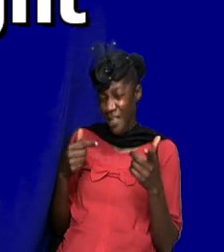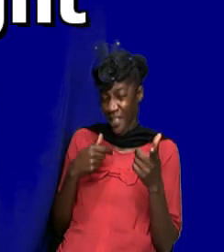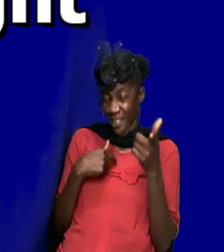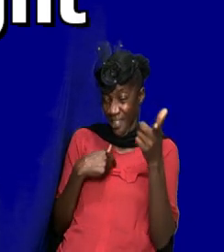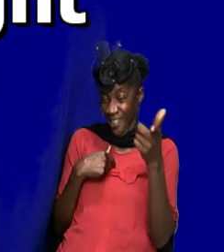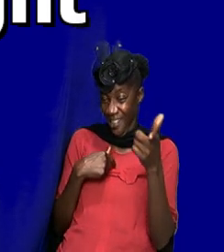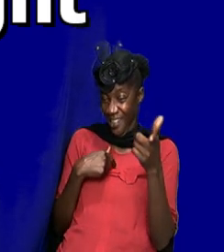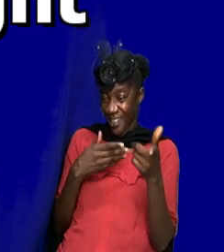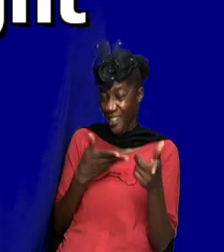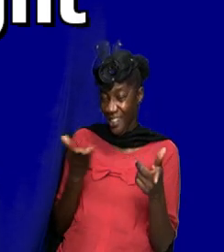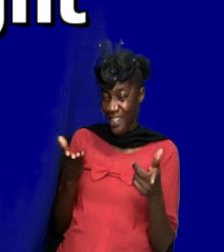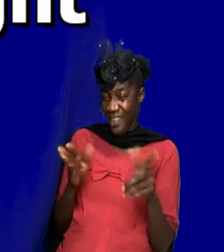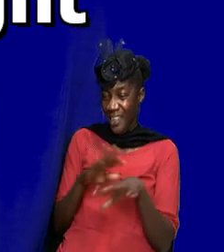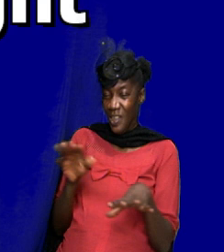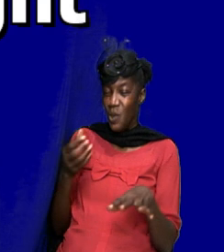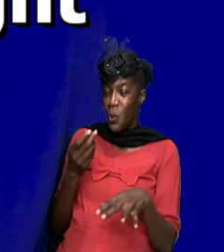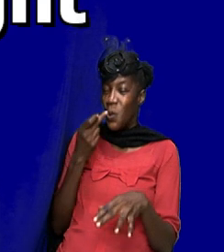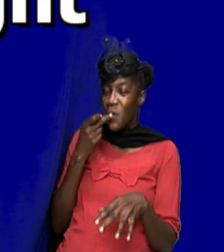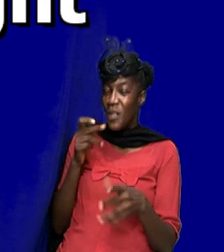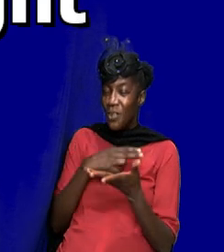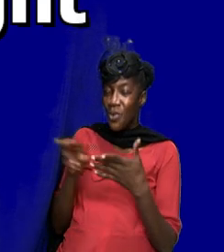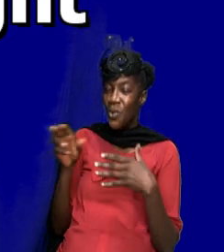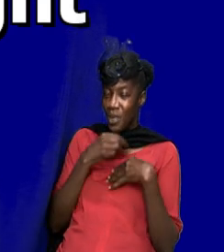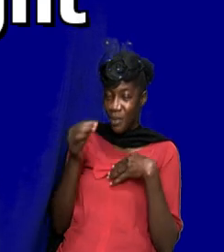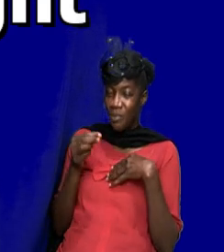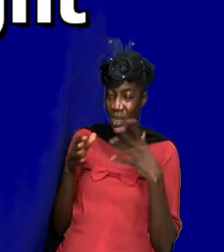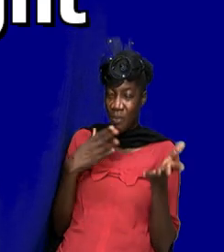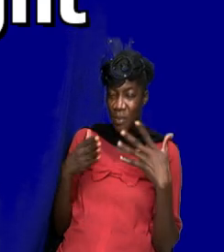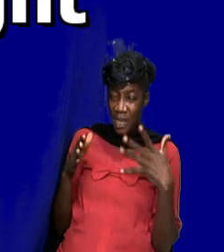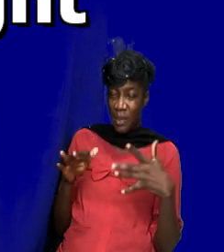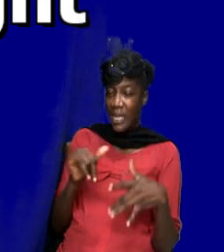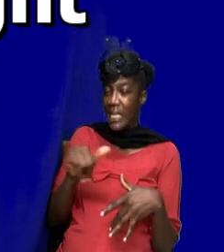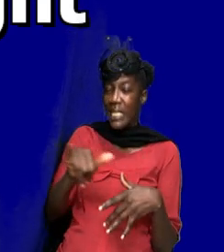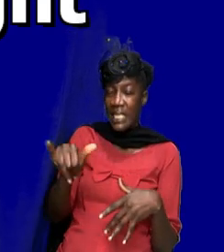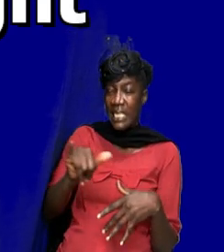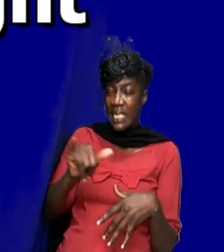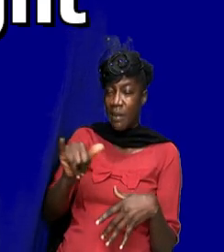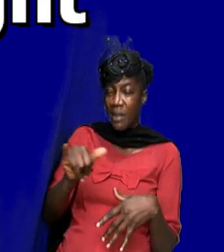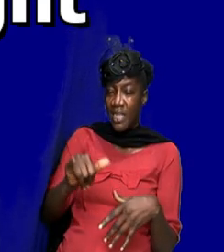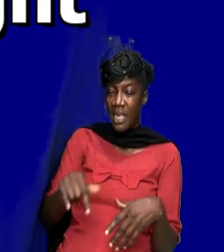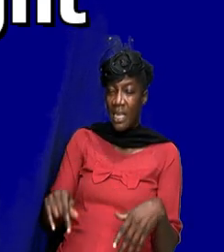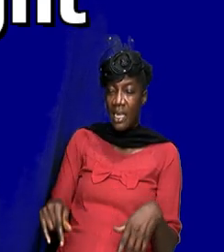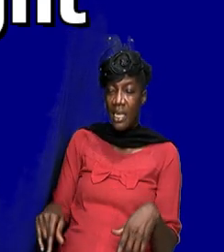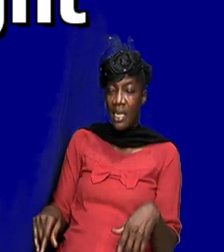don't taste the Holy Spirit like when we taste it. No, probably I would have been saying the same thing like them.